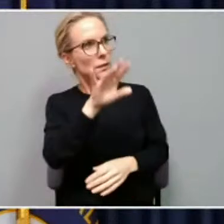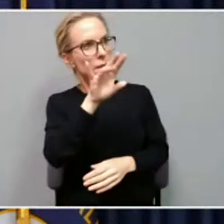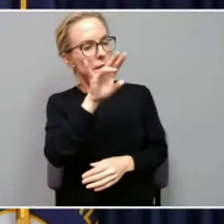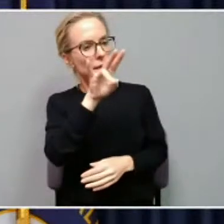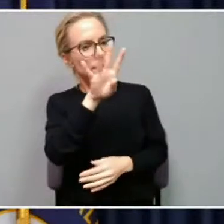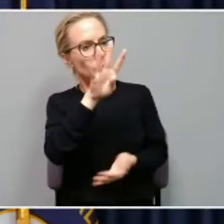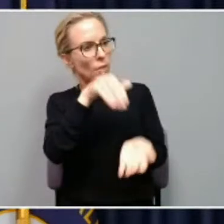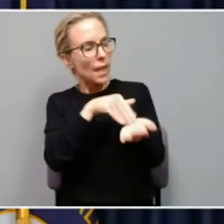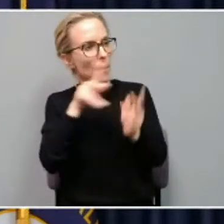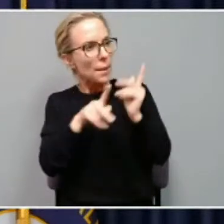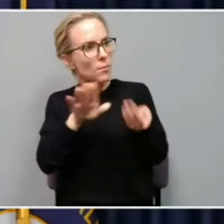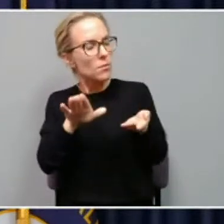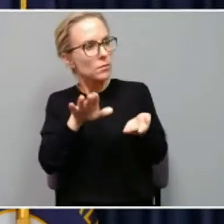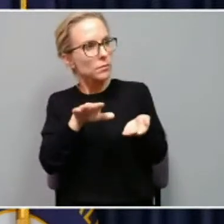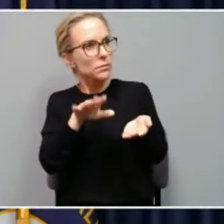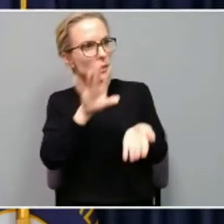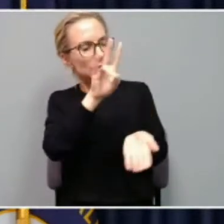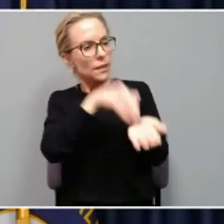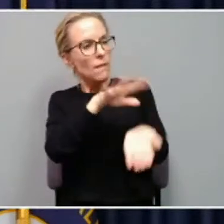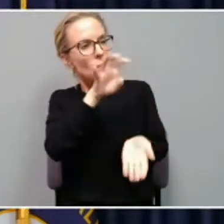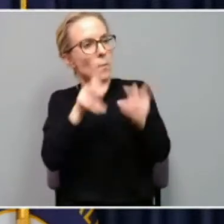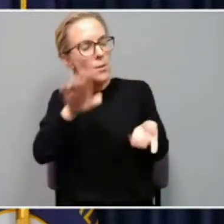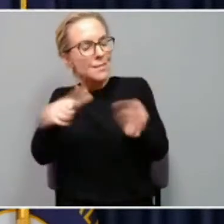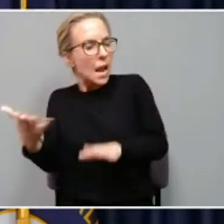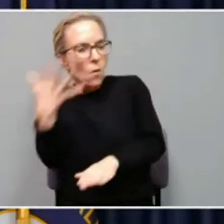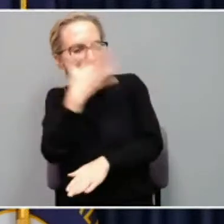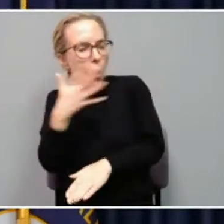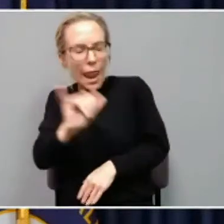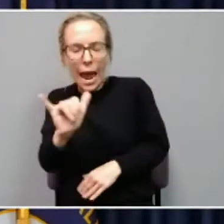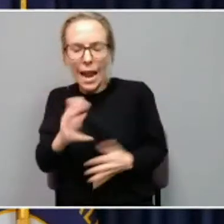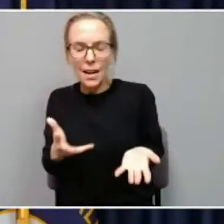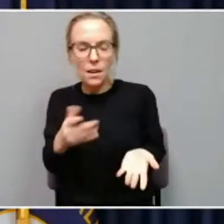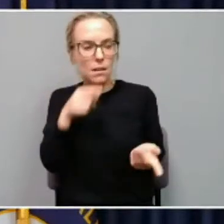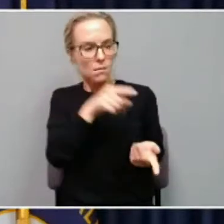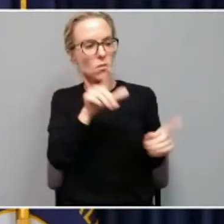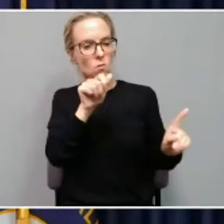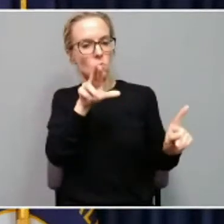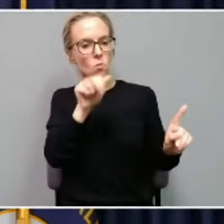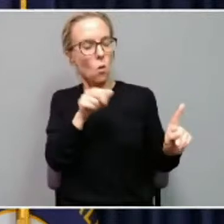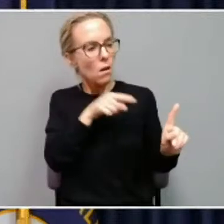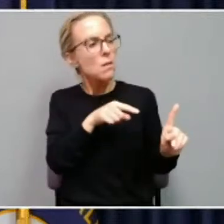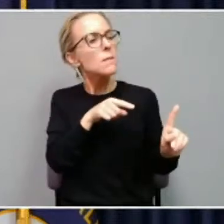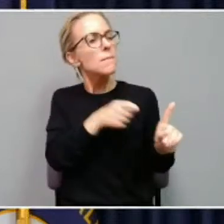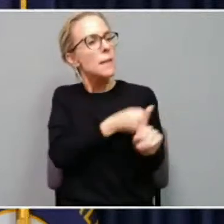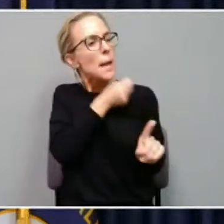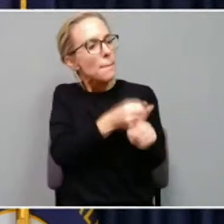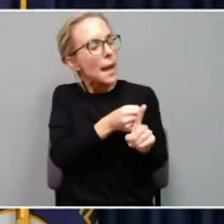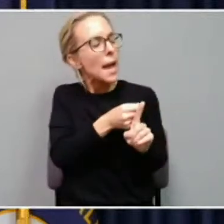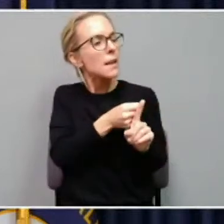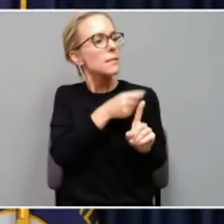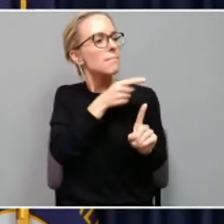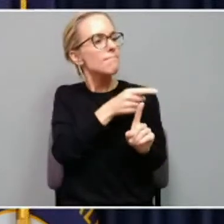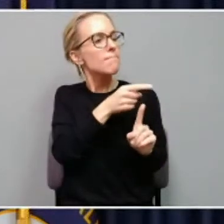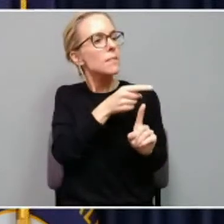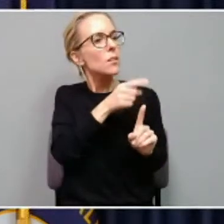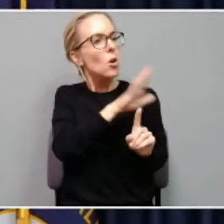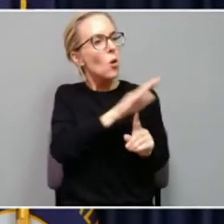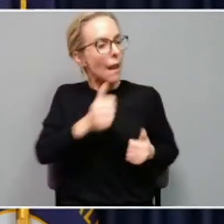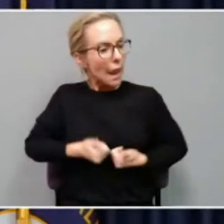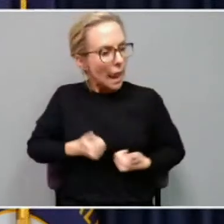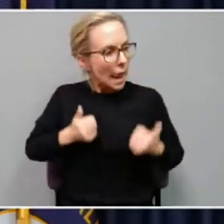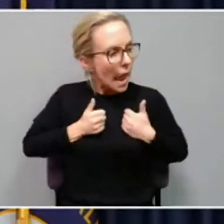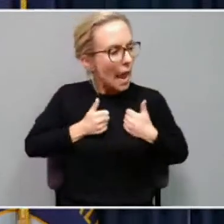like. But today we hear from Laura about the impact this virus has had on her life and the lives of her family